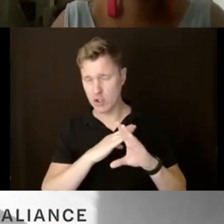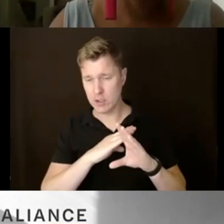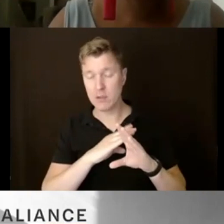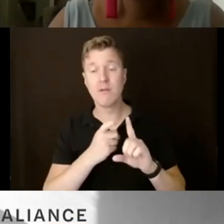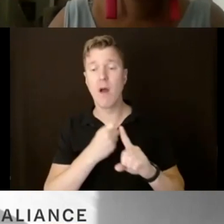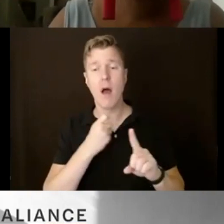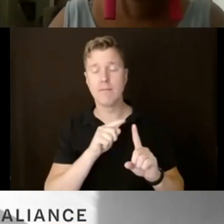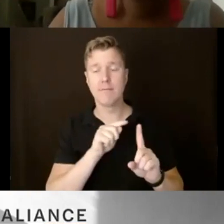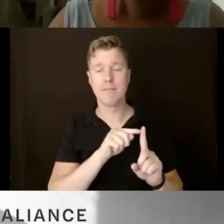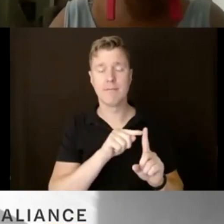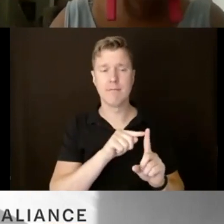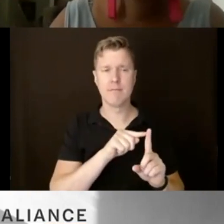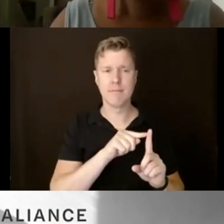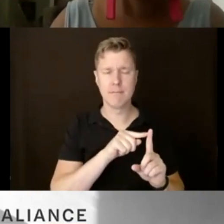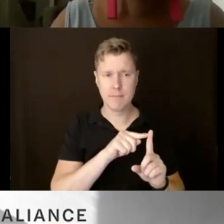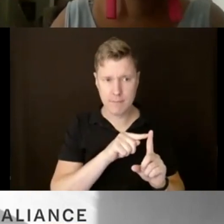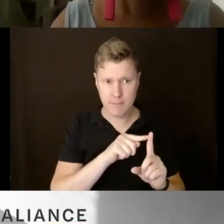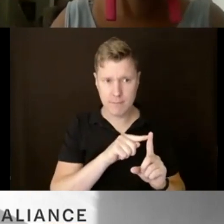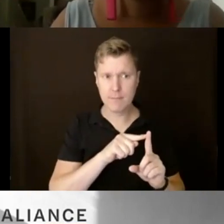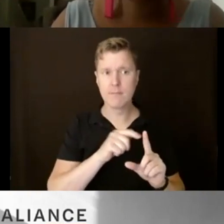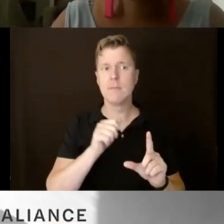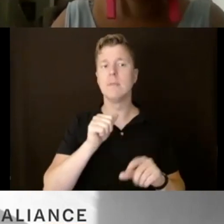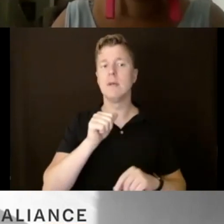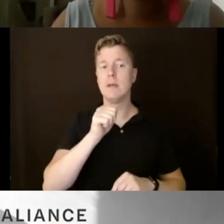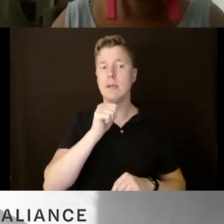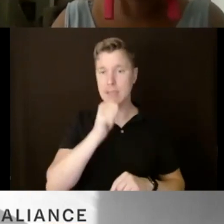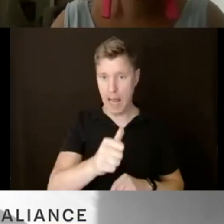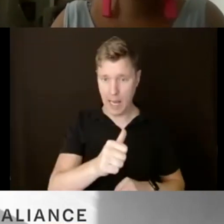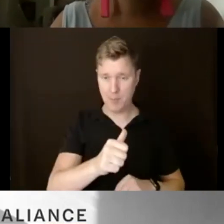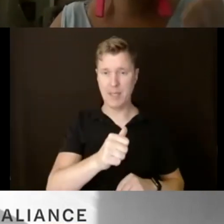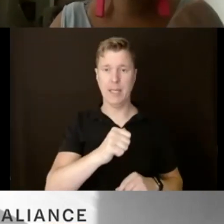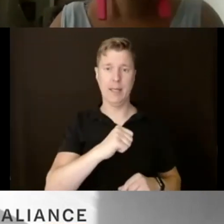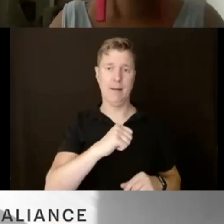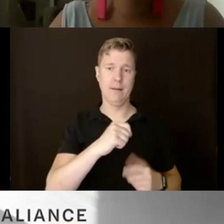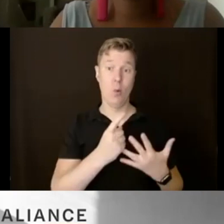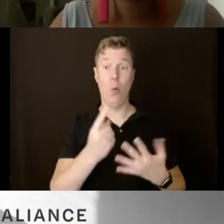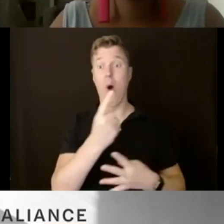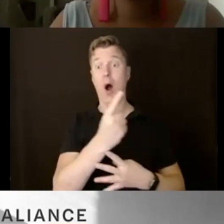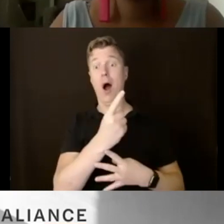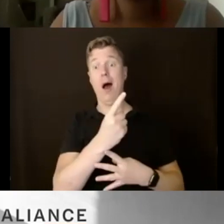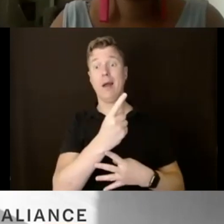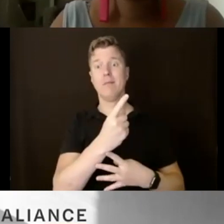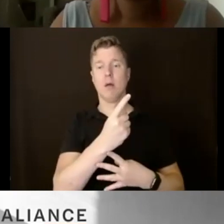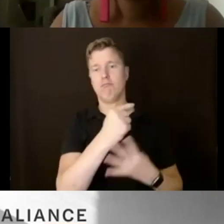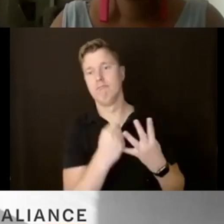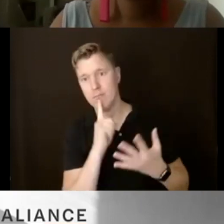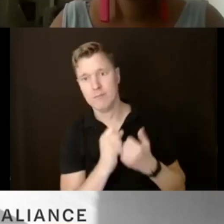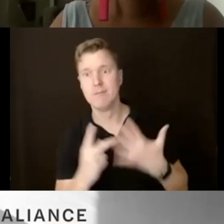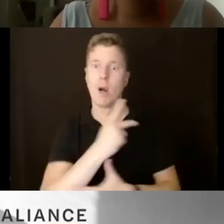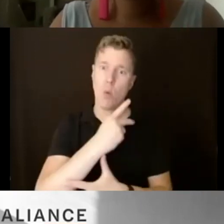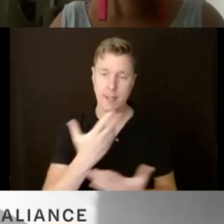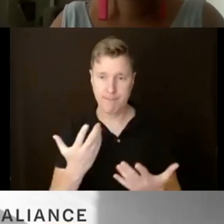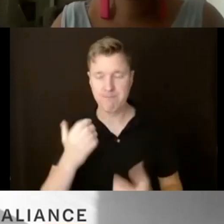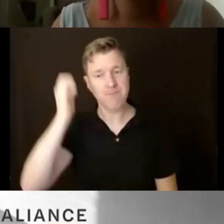from not being least important to now making it a pressing priority. So